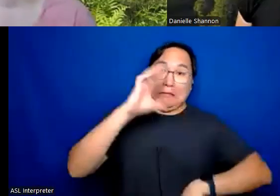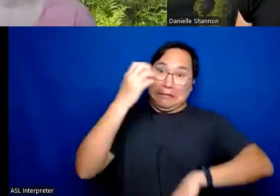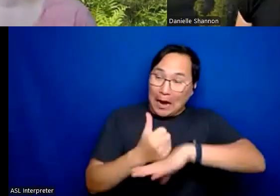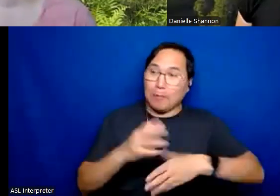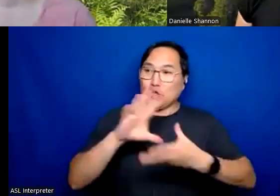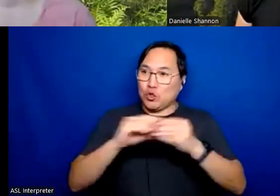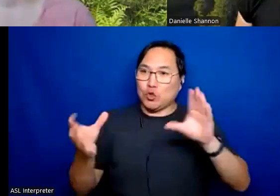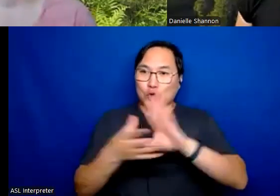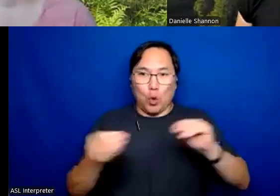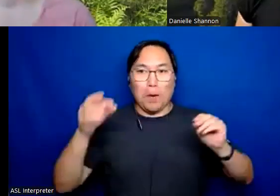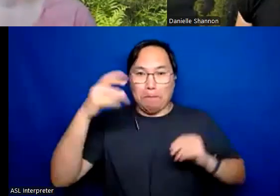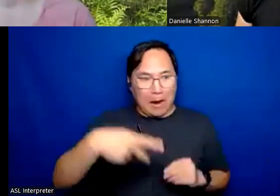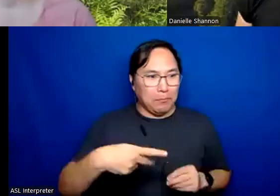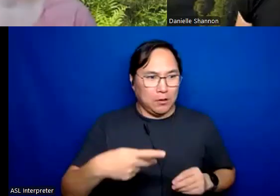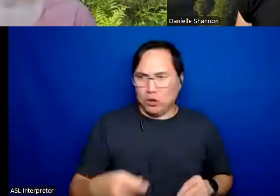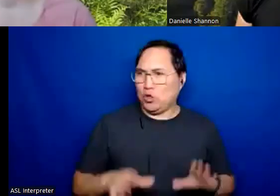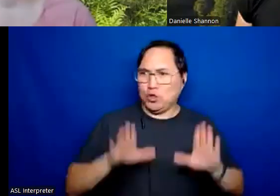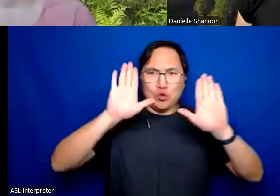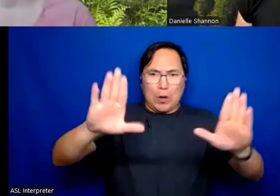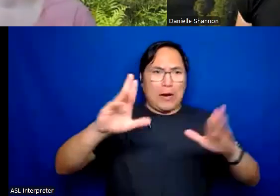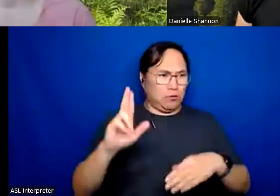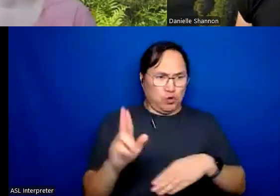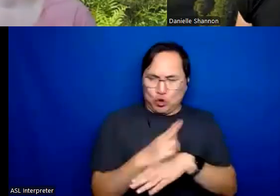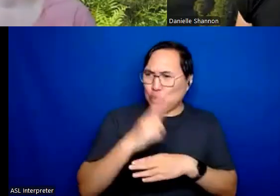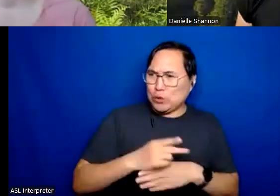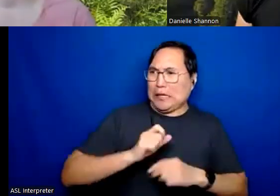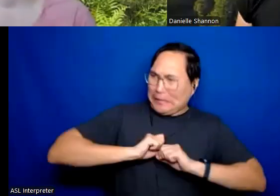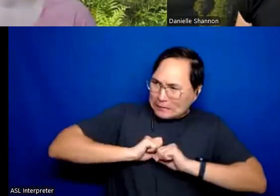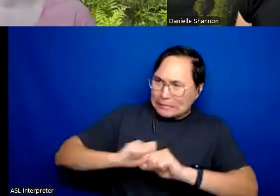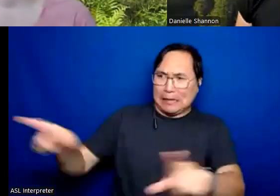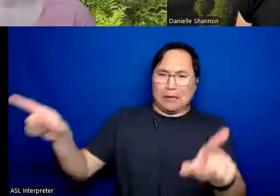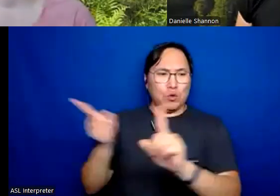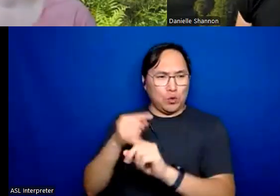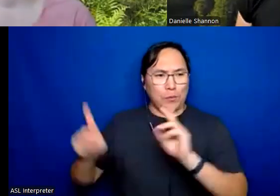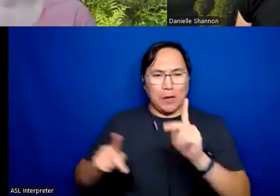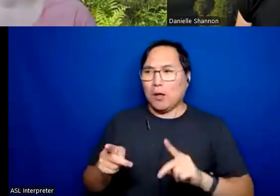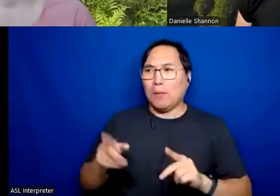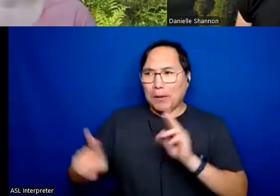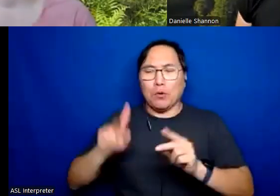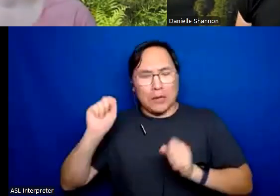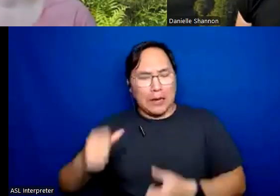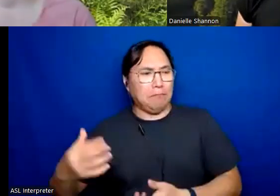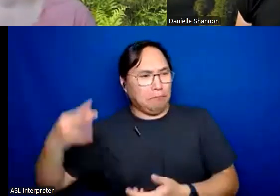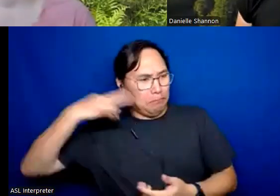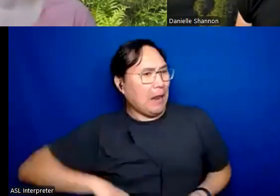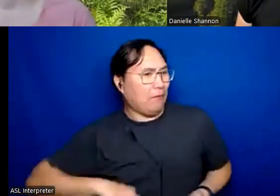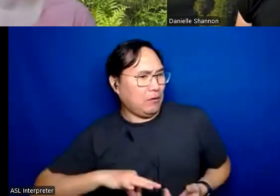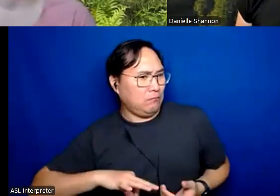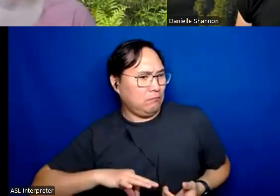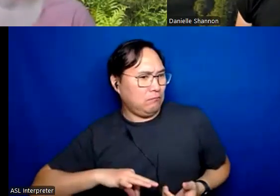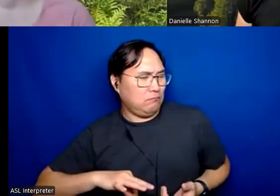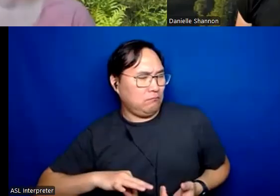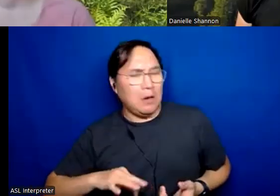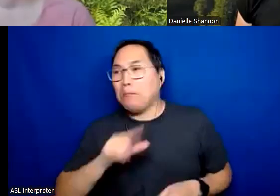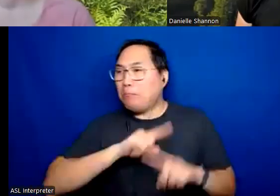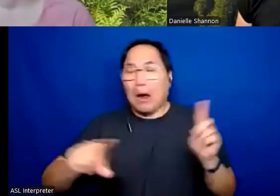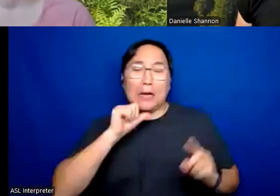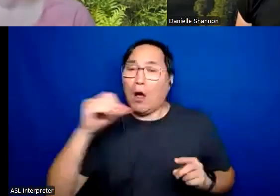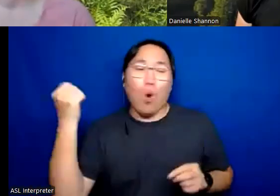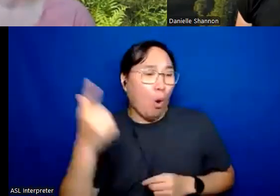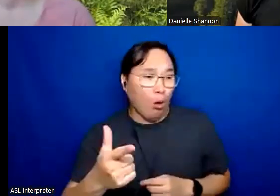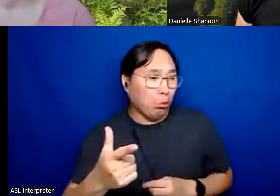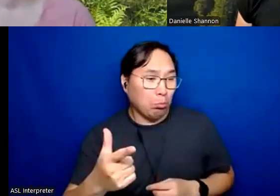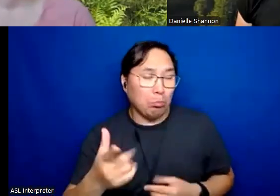to be sending out to people, that can be really helpful for a lot of folks, and that's not going to work for everybody, or it might